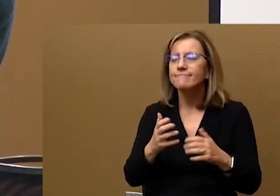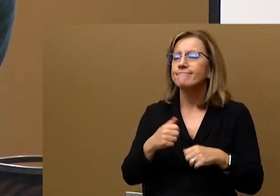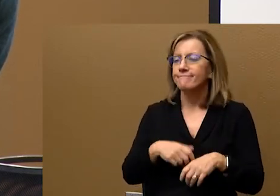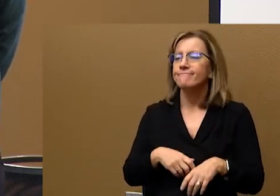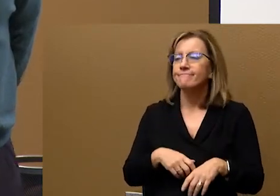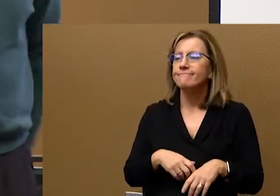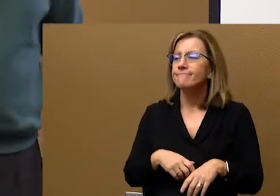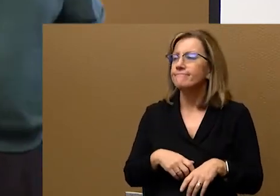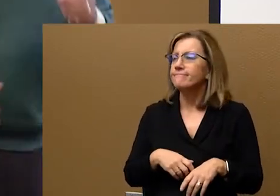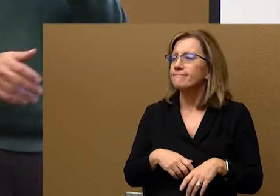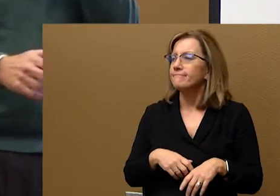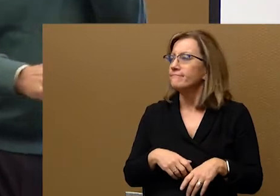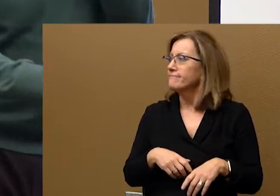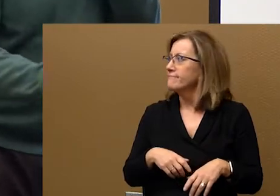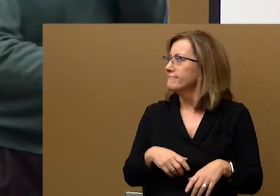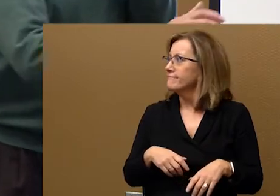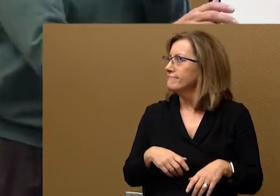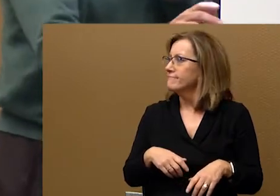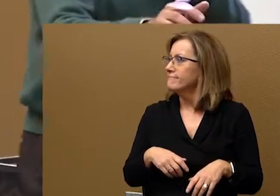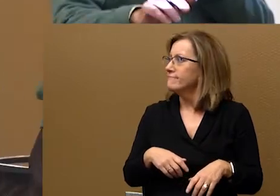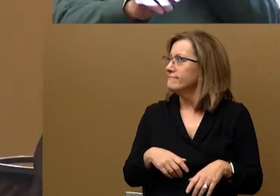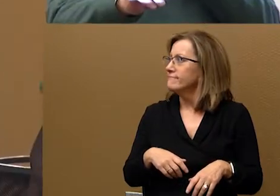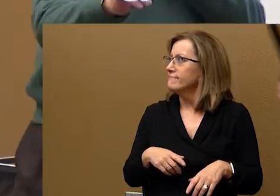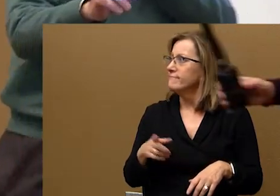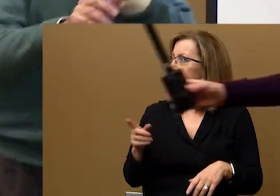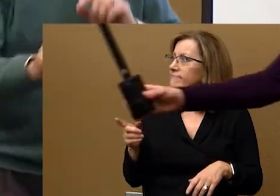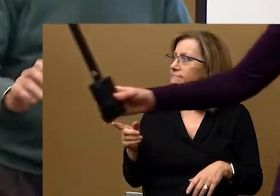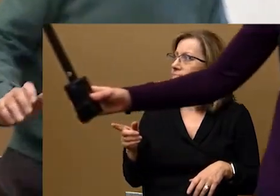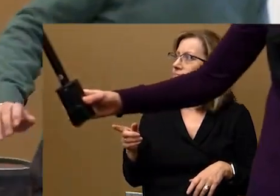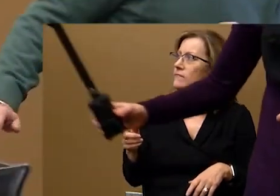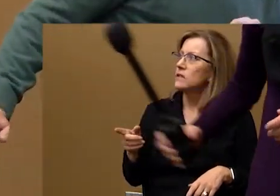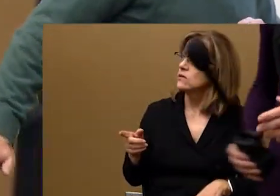they've seen. So it's something to think about. Okay,